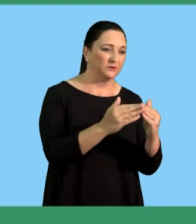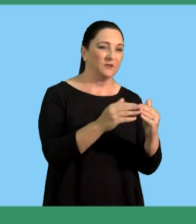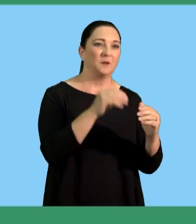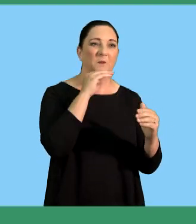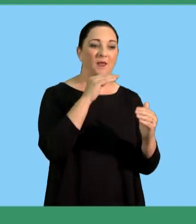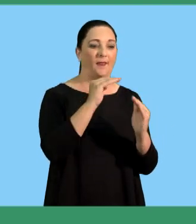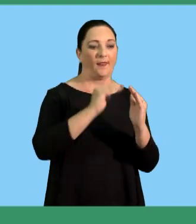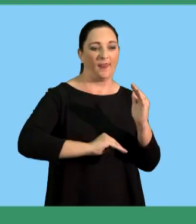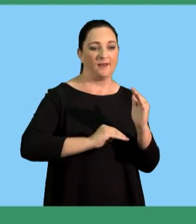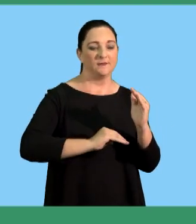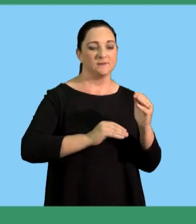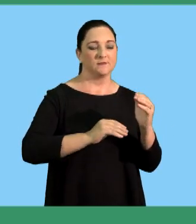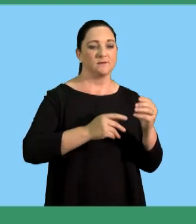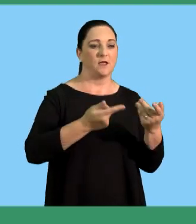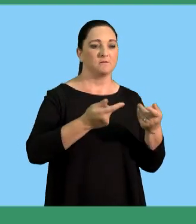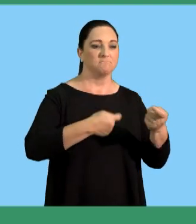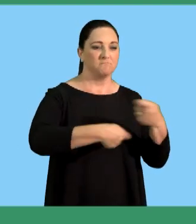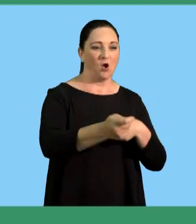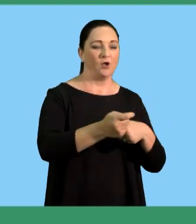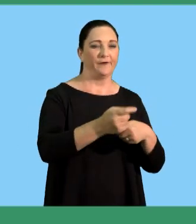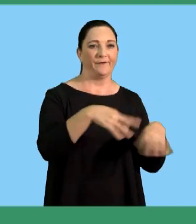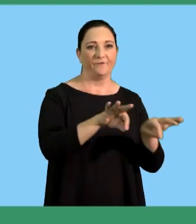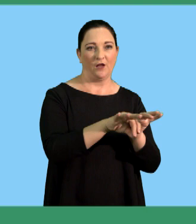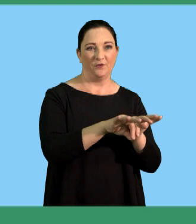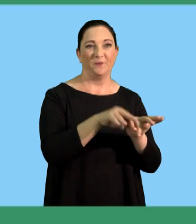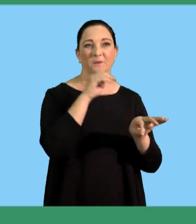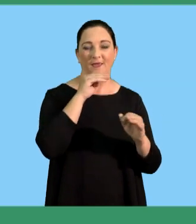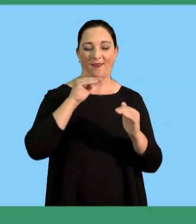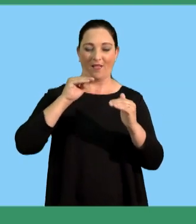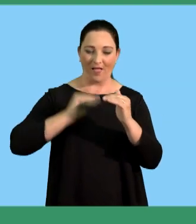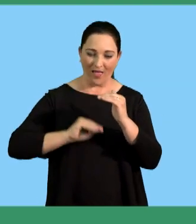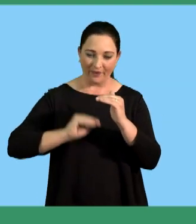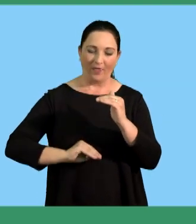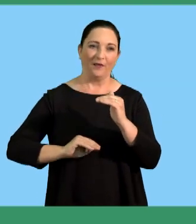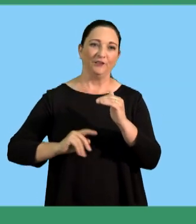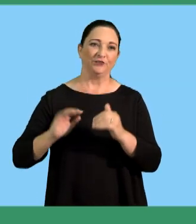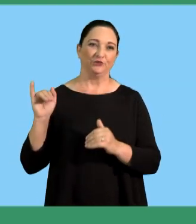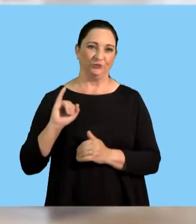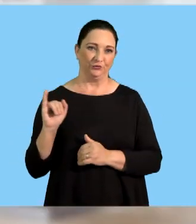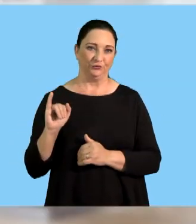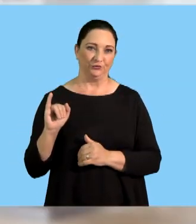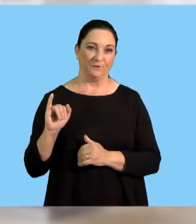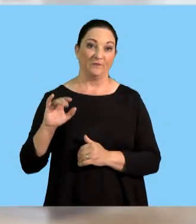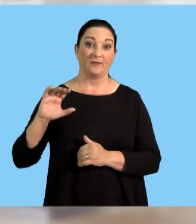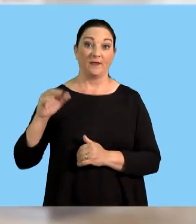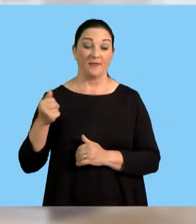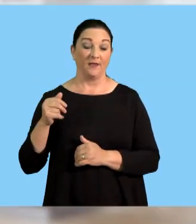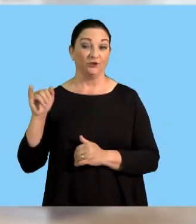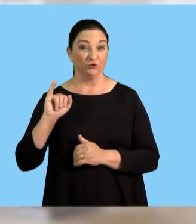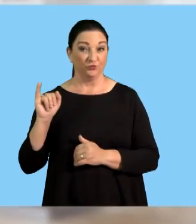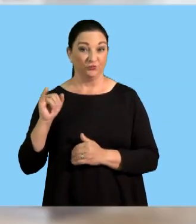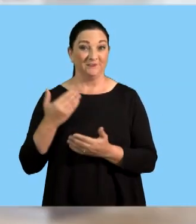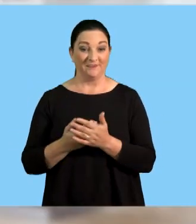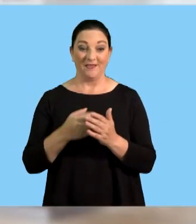less than its market value. So this is when now property is underinsured. The insurance company would